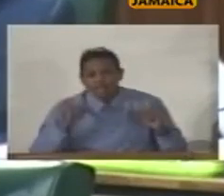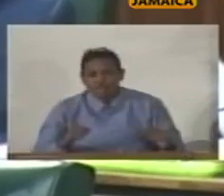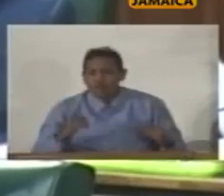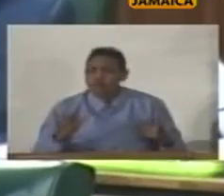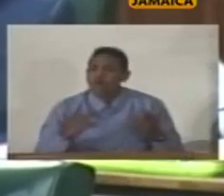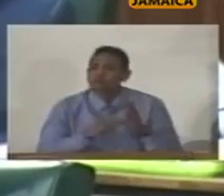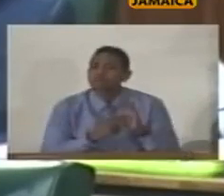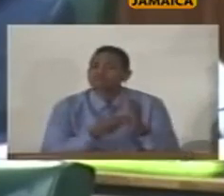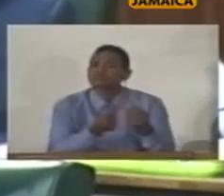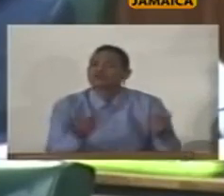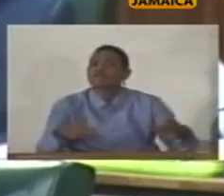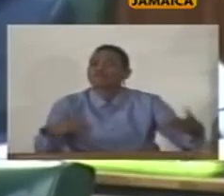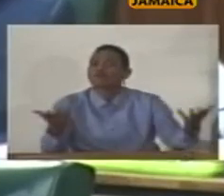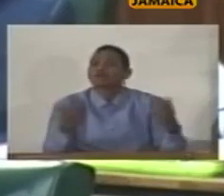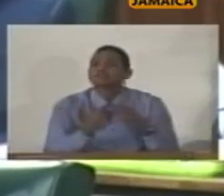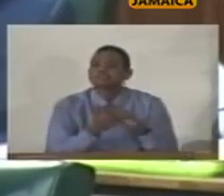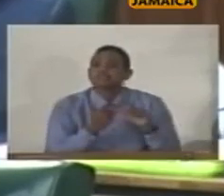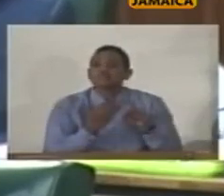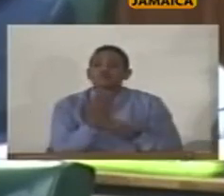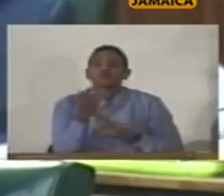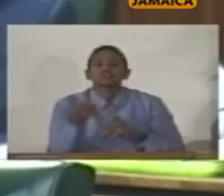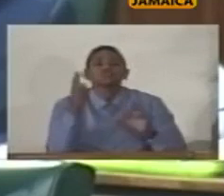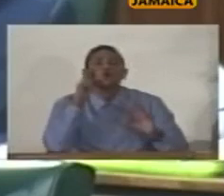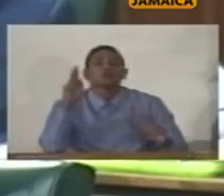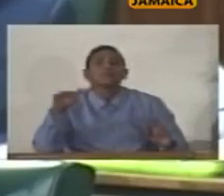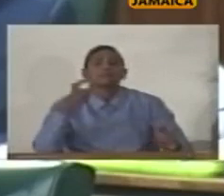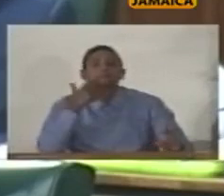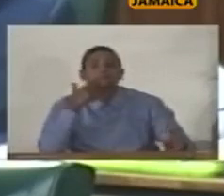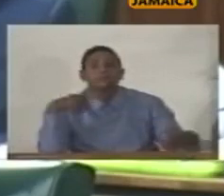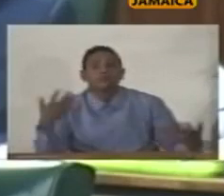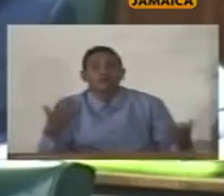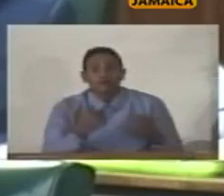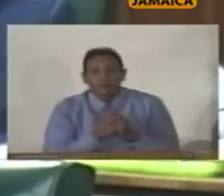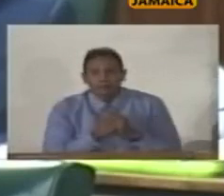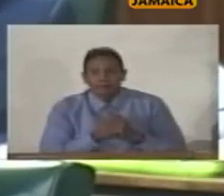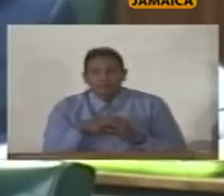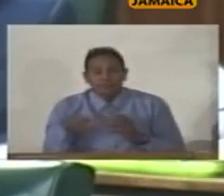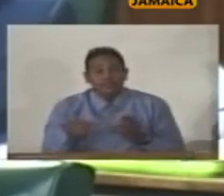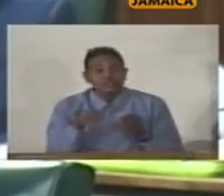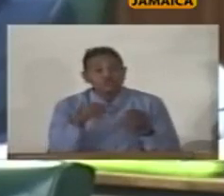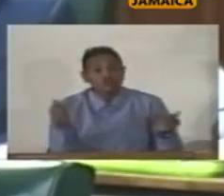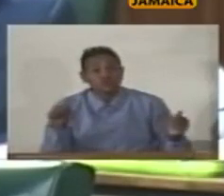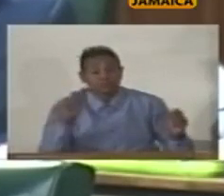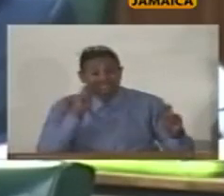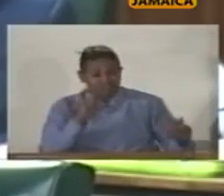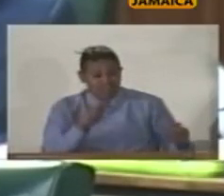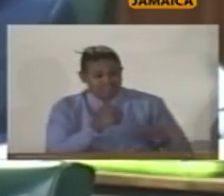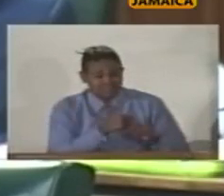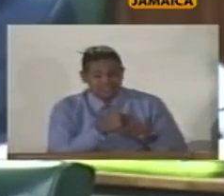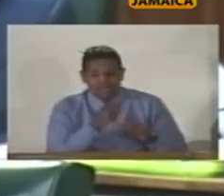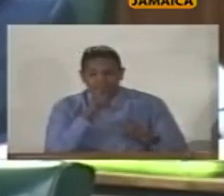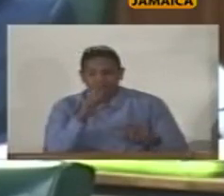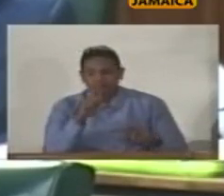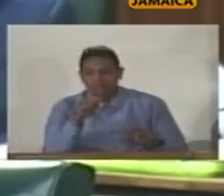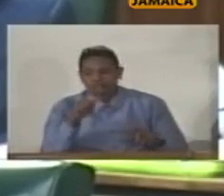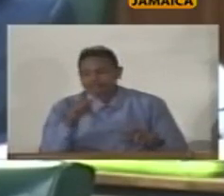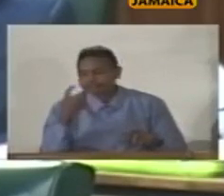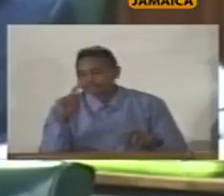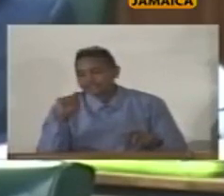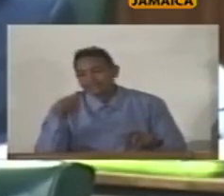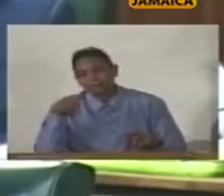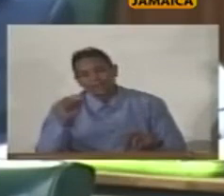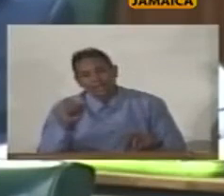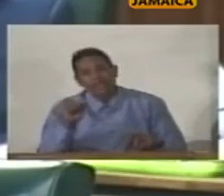be it resolved by this Honourable House as follows. This resolution may be cited as the Terrorism Prevention Reporting Entities